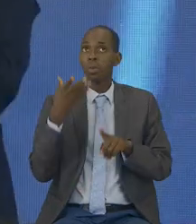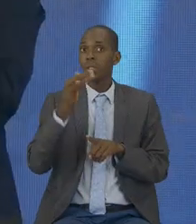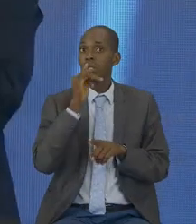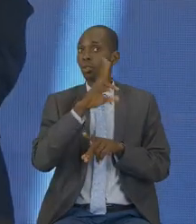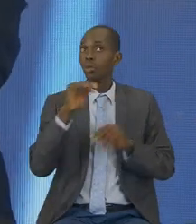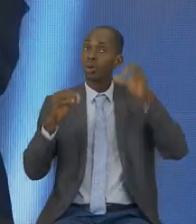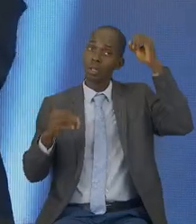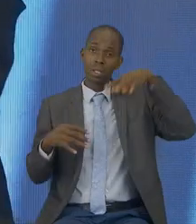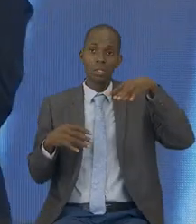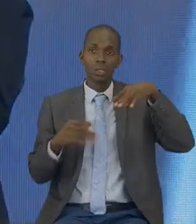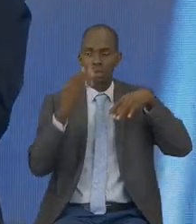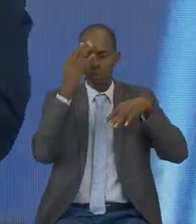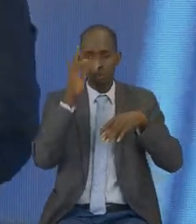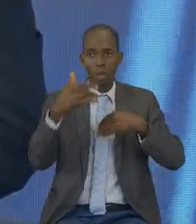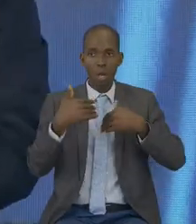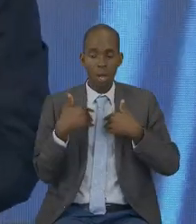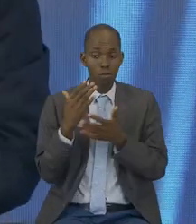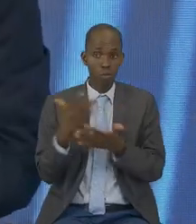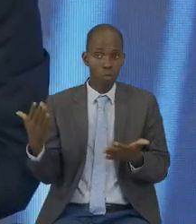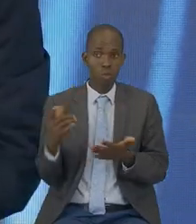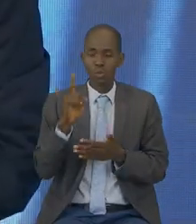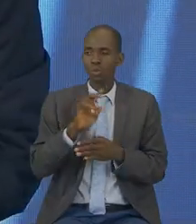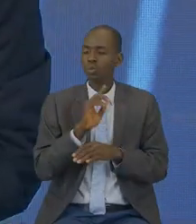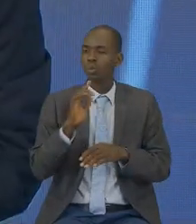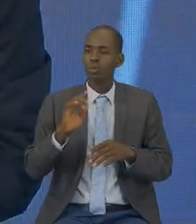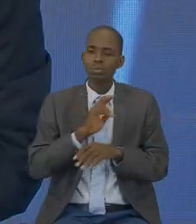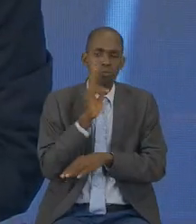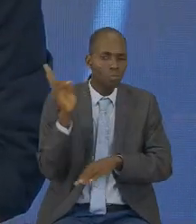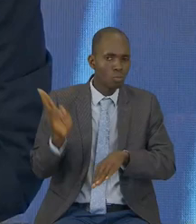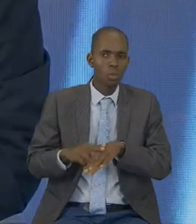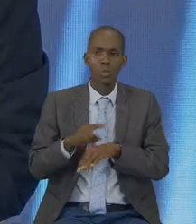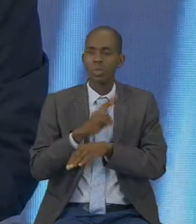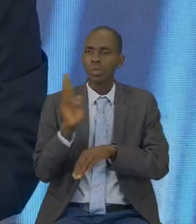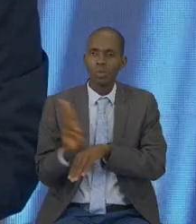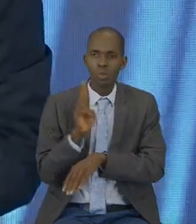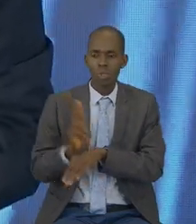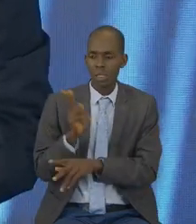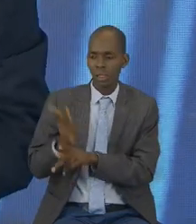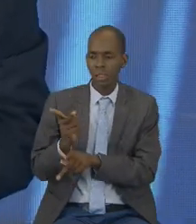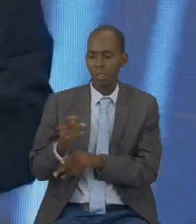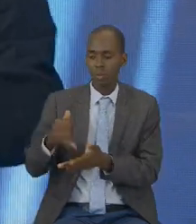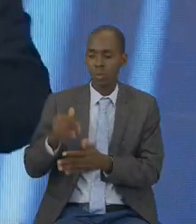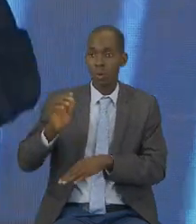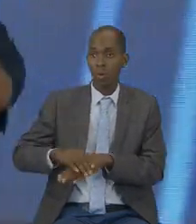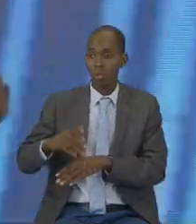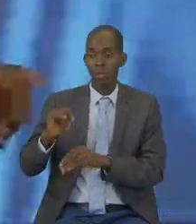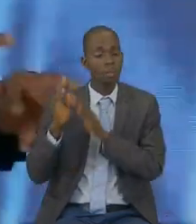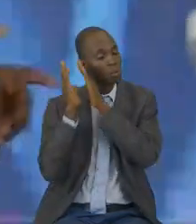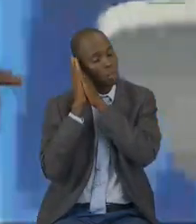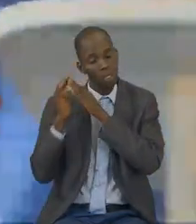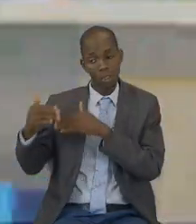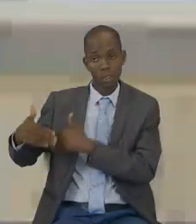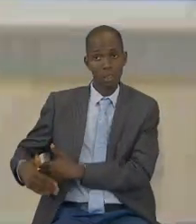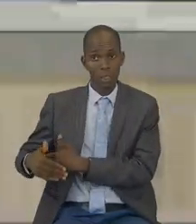that this particular object, you always keep it on the side table of the bed. This